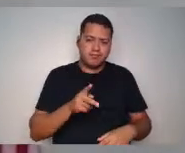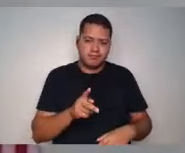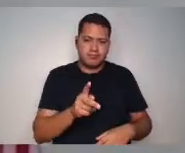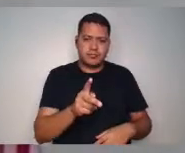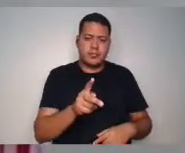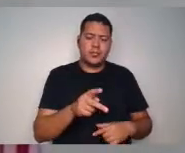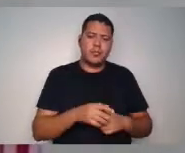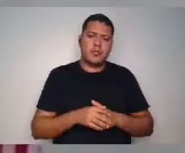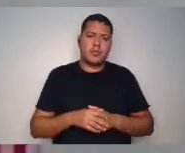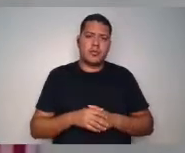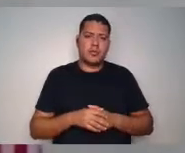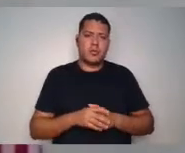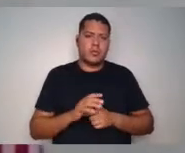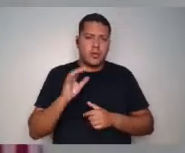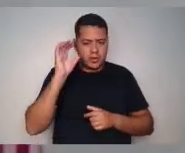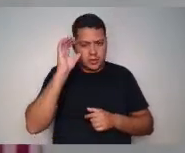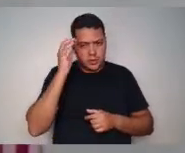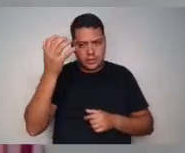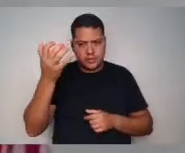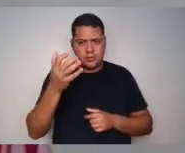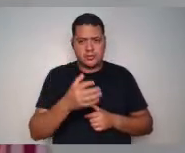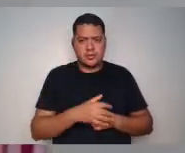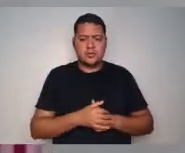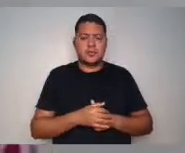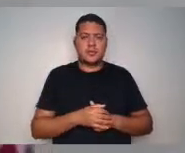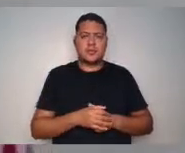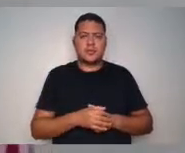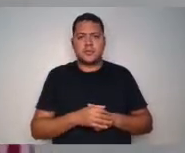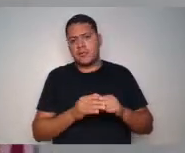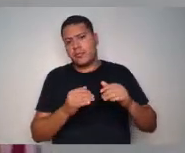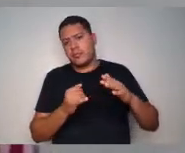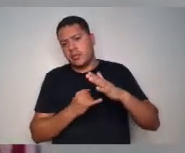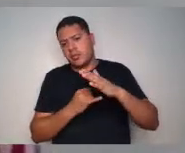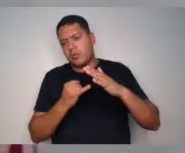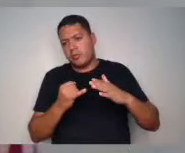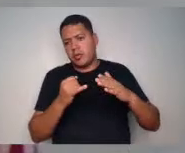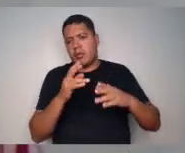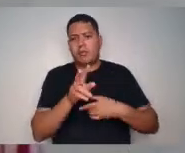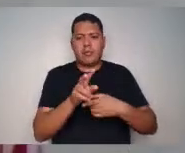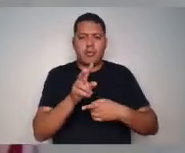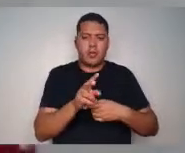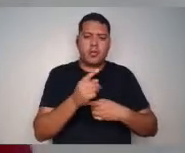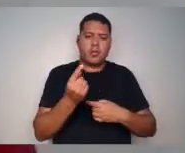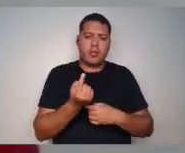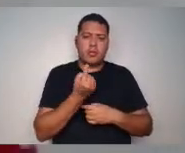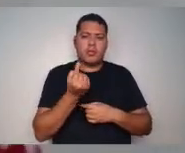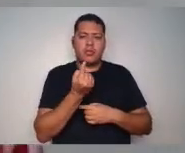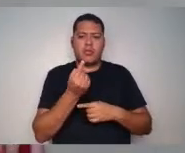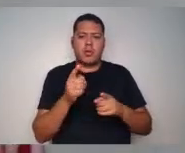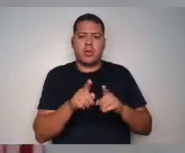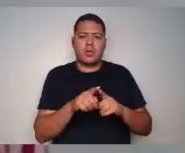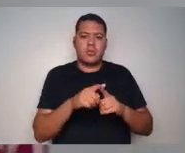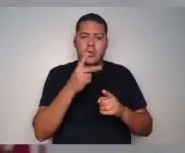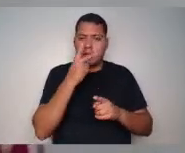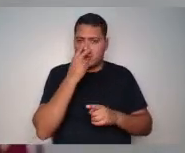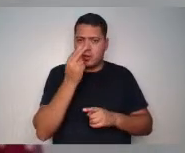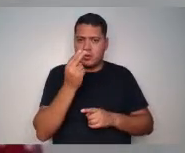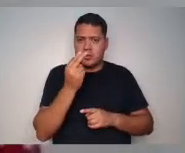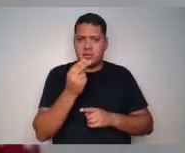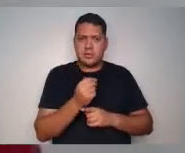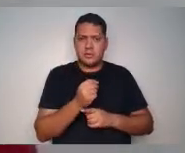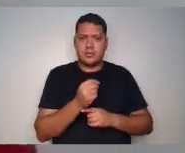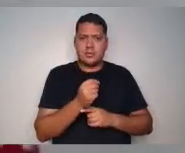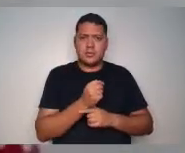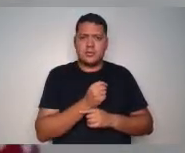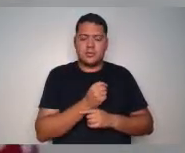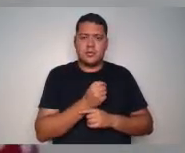the management of work, we will continue defining tools for individual